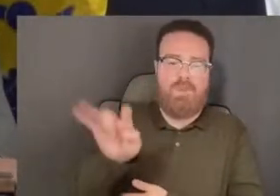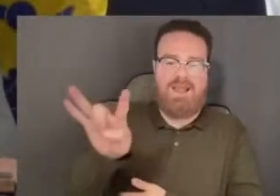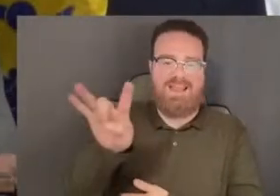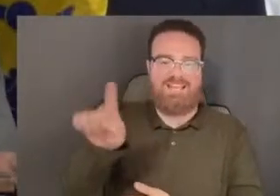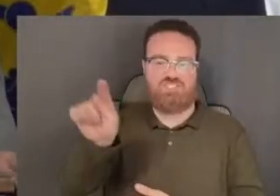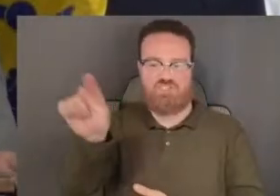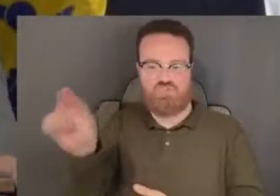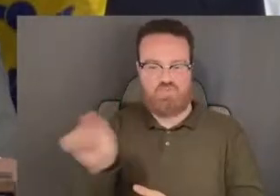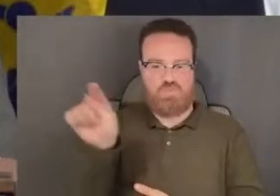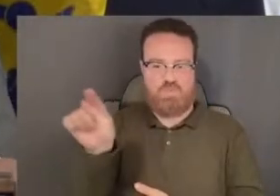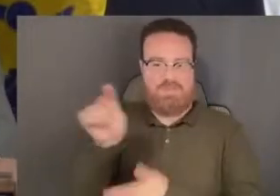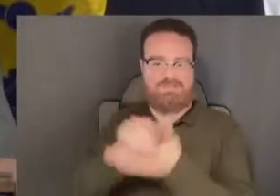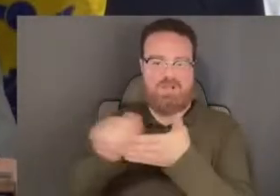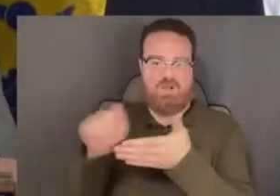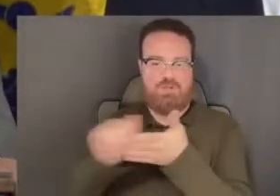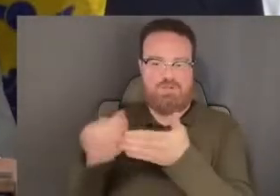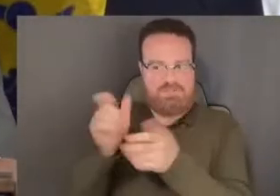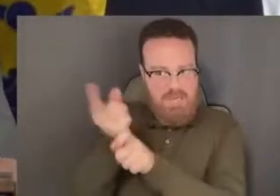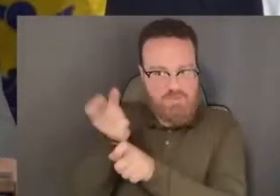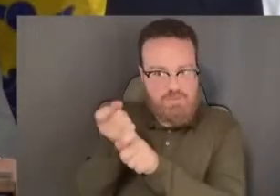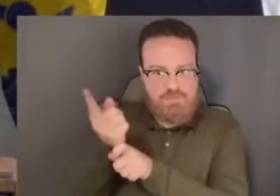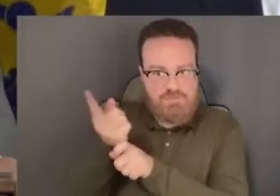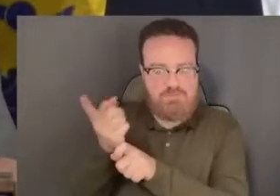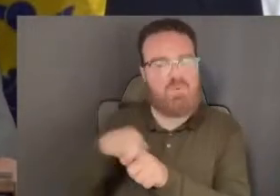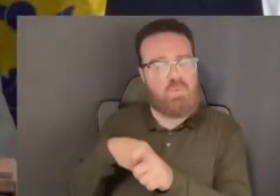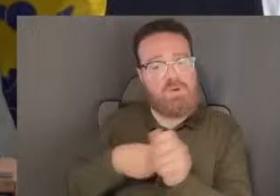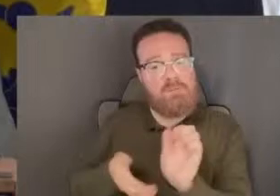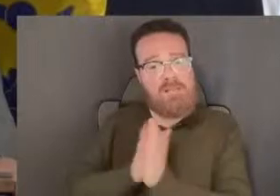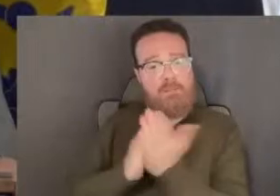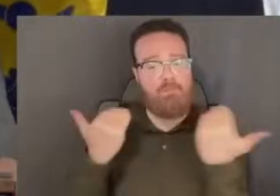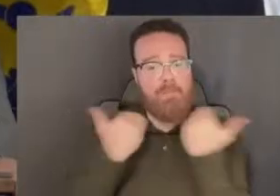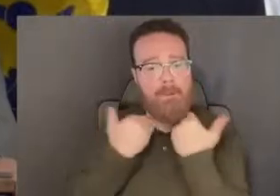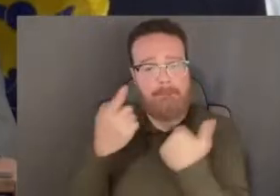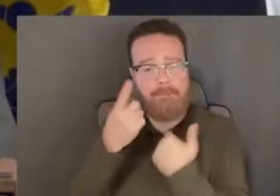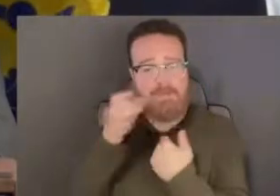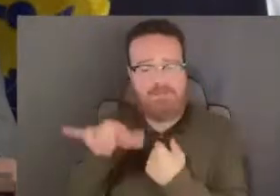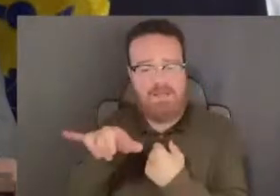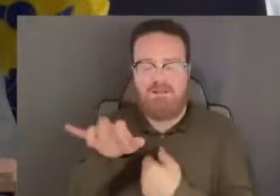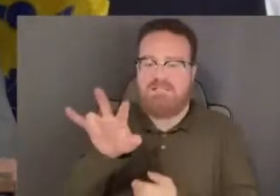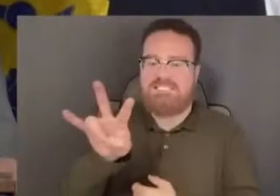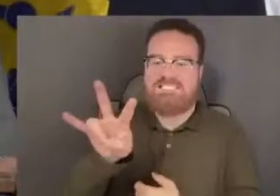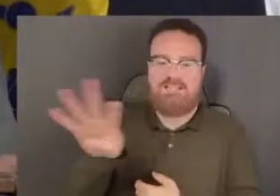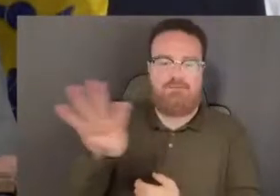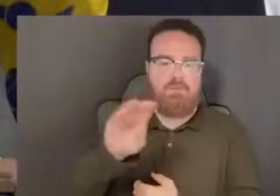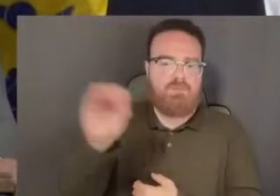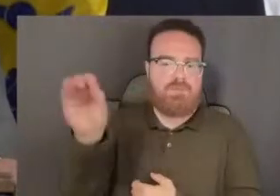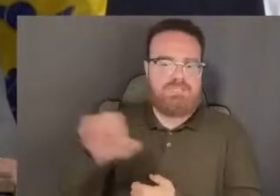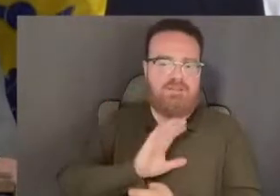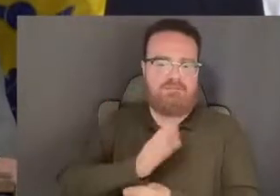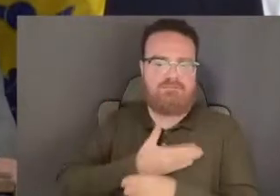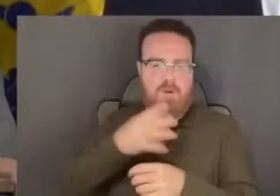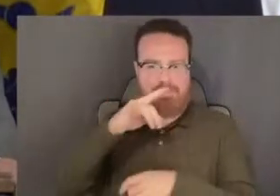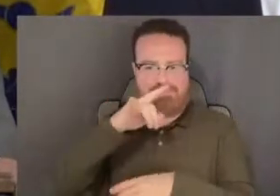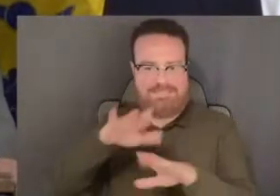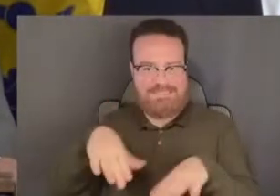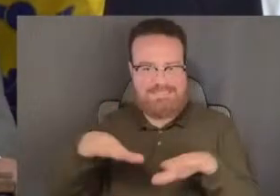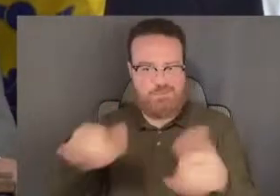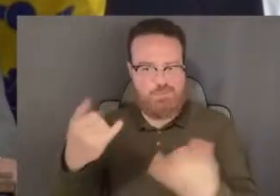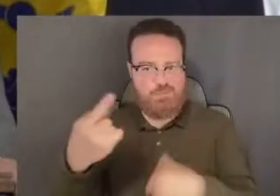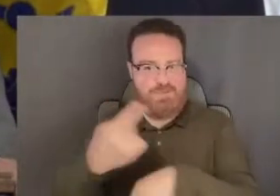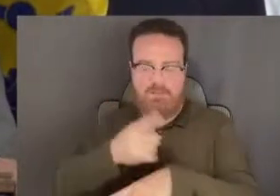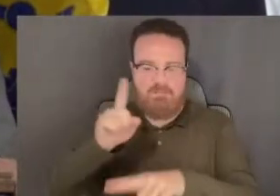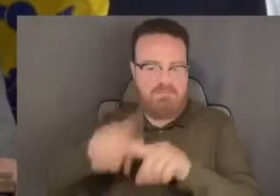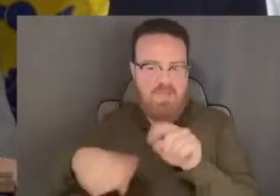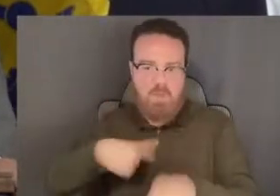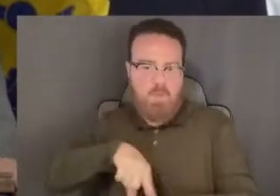nation. 74% of American kids cannot qualify for military service. How are we going to maintain